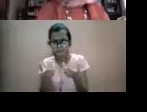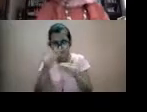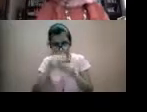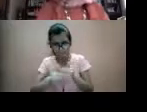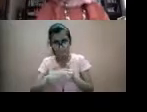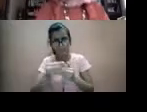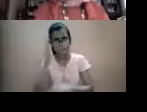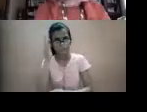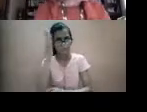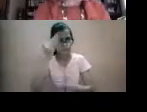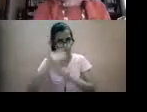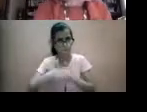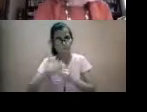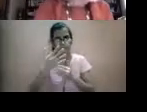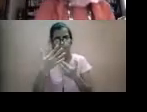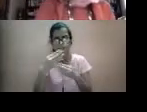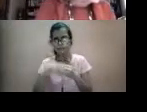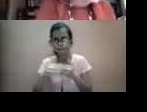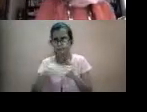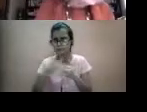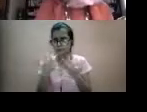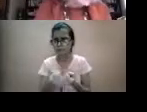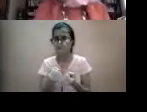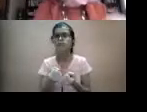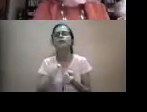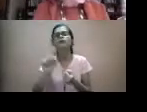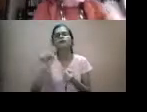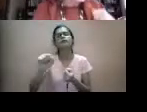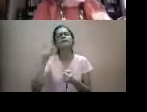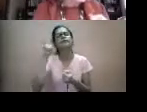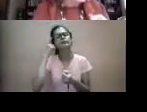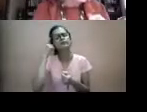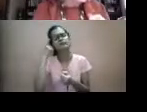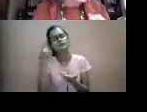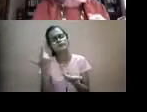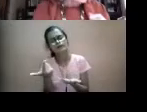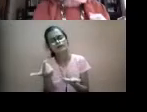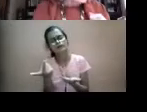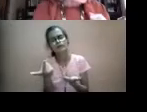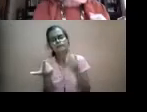to. Okay, I think I'm going to skip it because I think